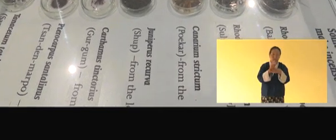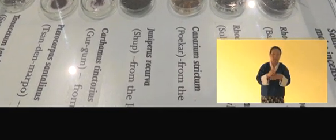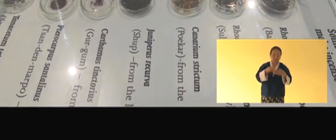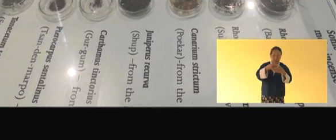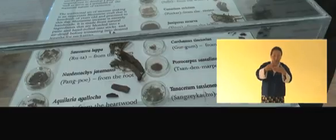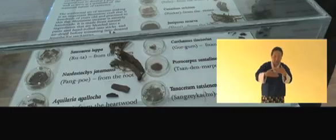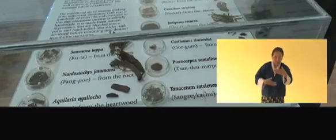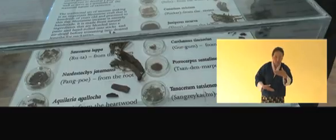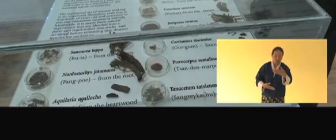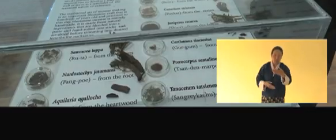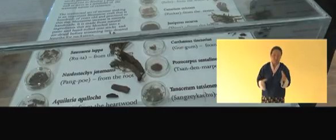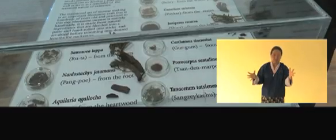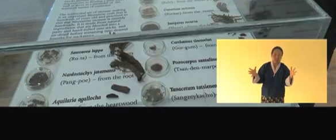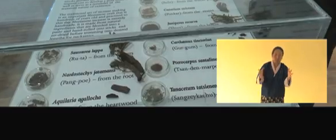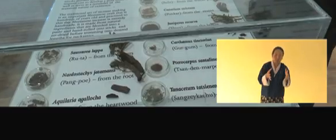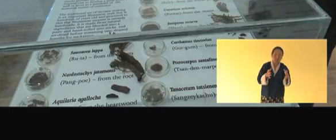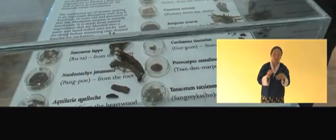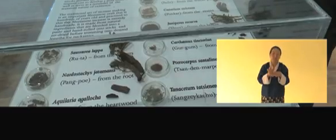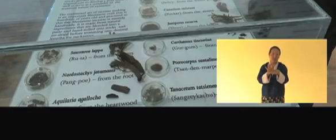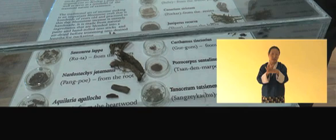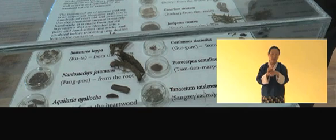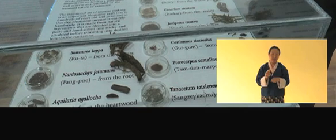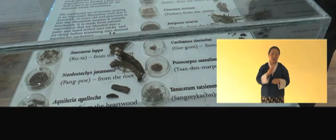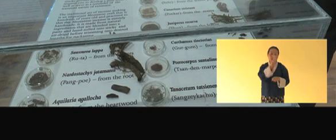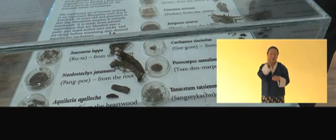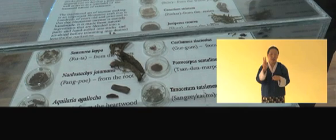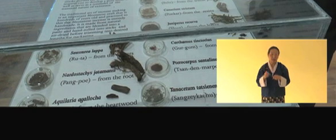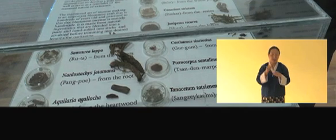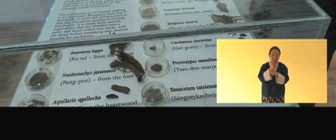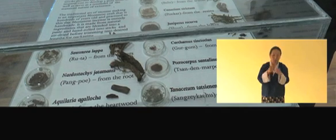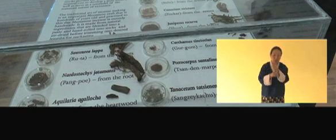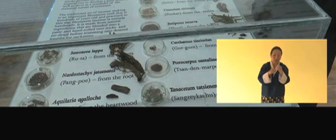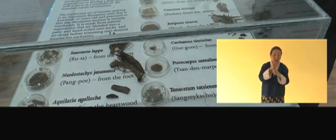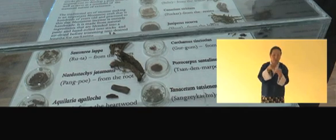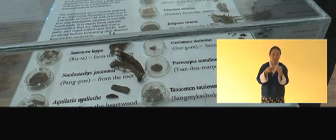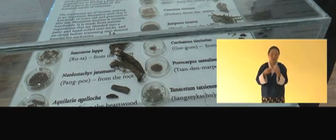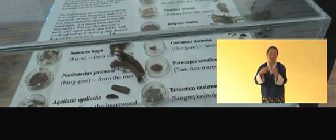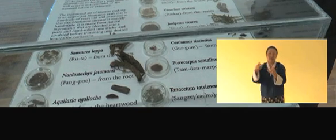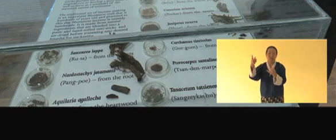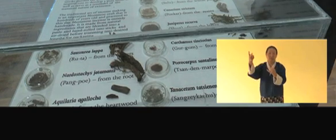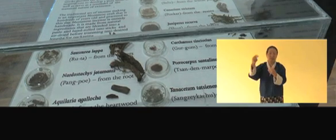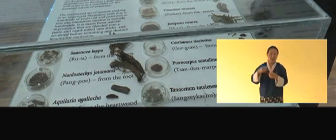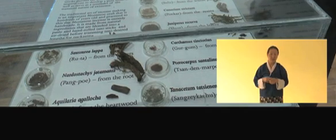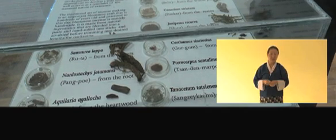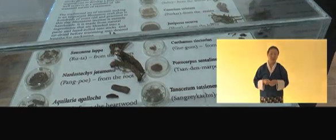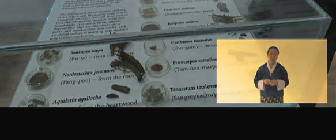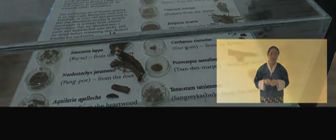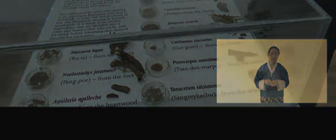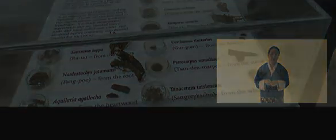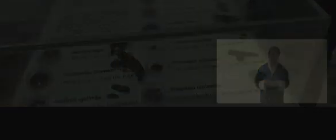Ruta Mul, Ruta, Arubar, Palu, Sulu, Shoop, these are some most common.